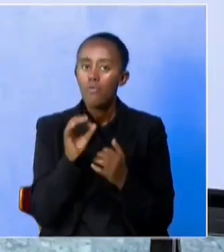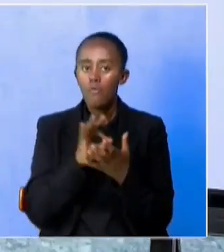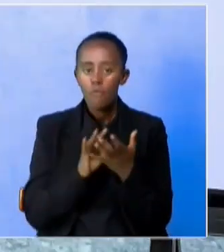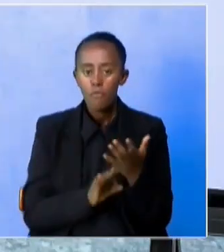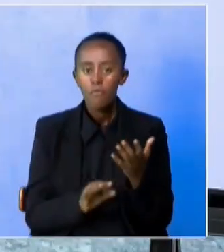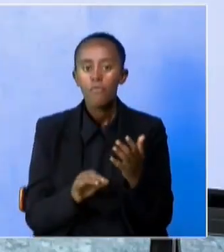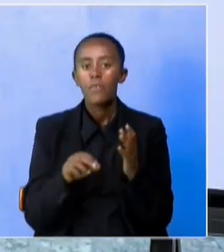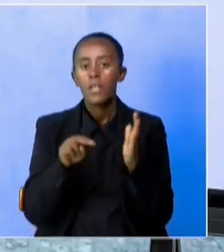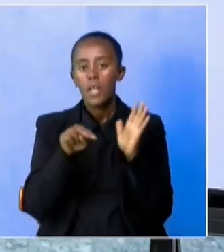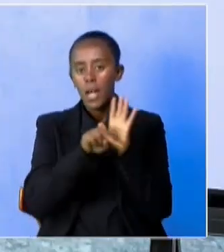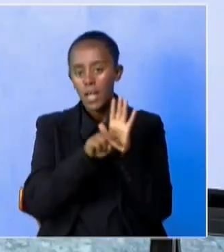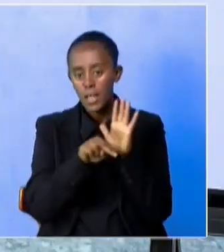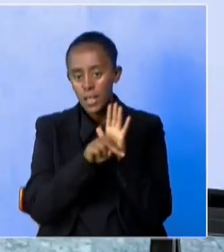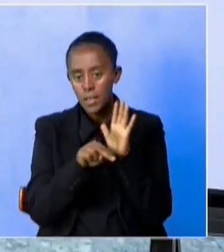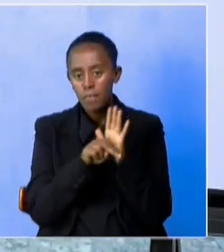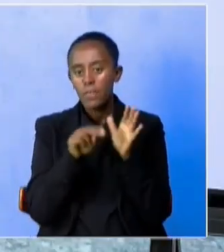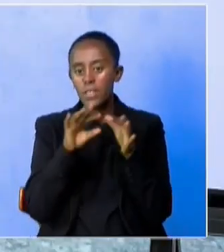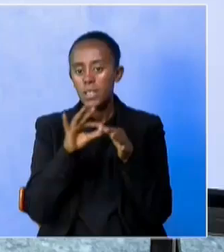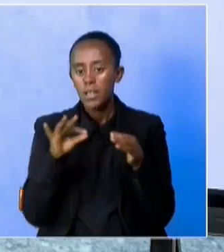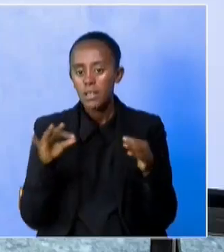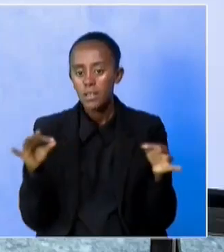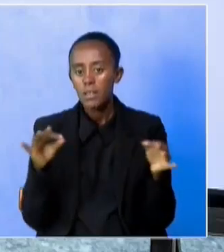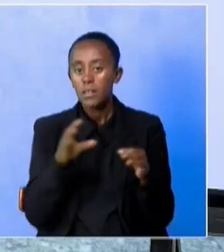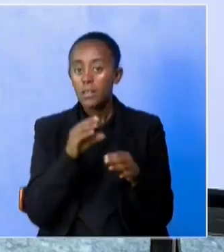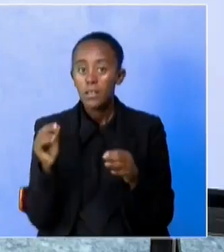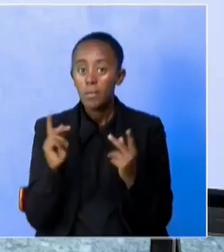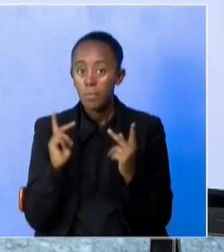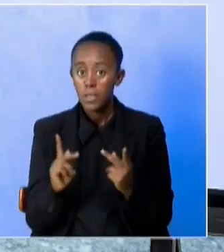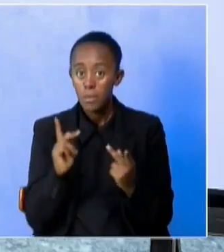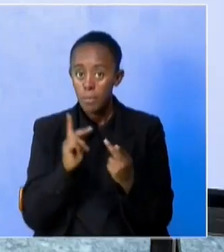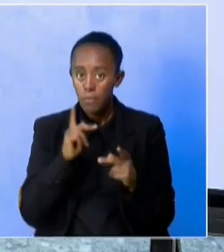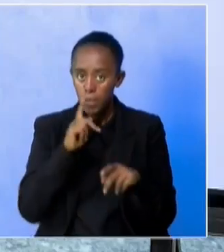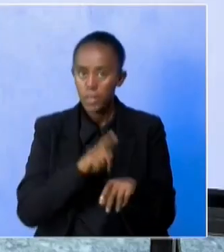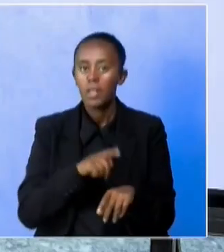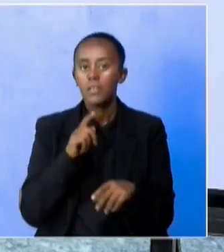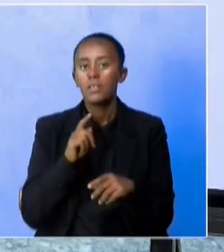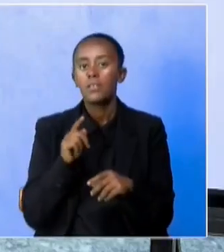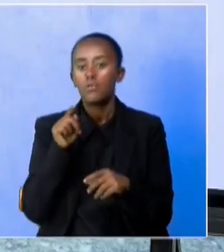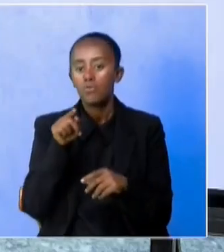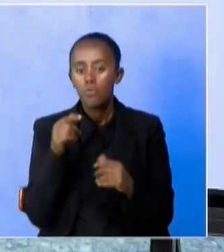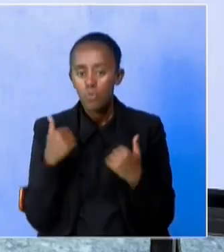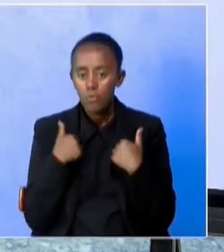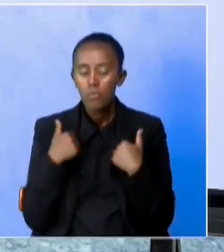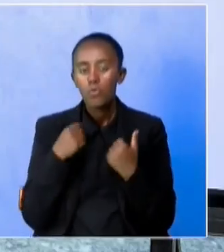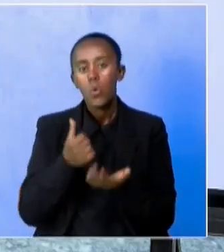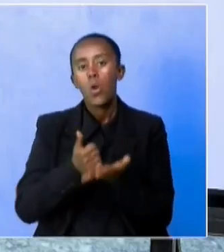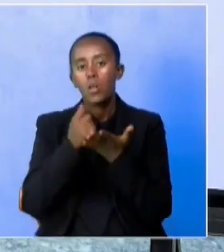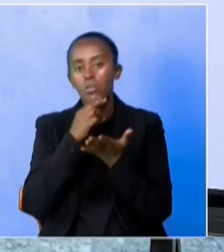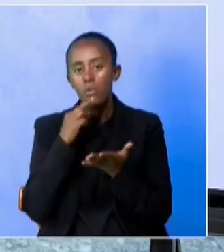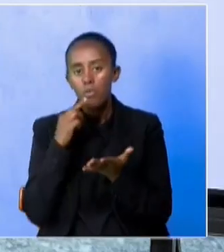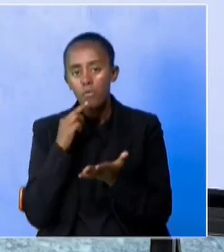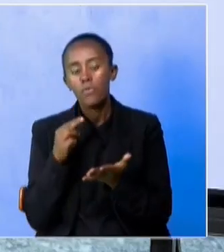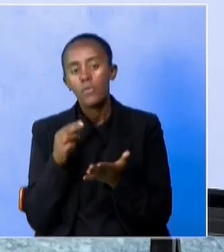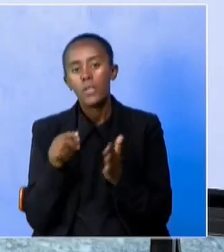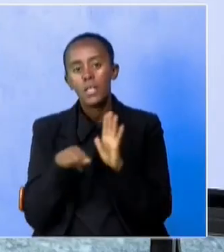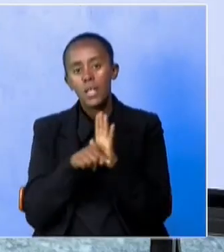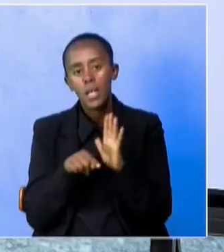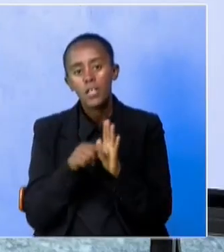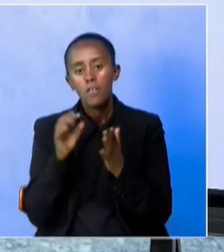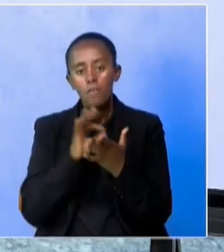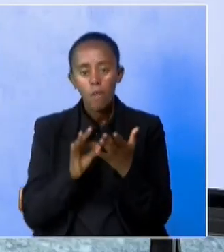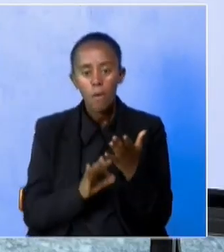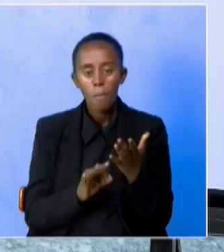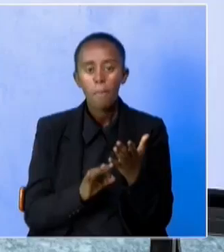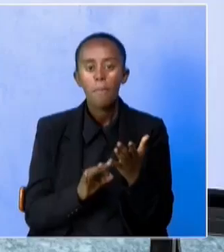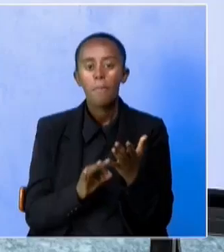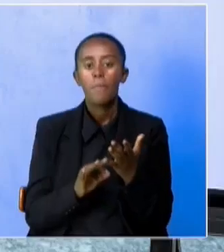sentence in the present perfect tense. You have your auxiliary verb and then the negative form and then completed. You